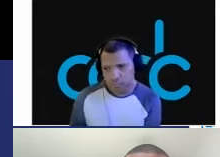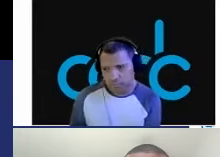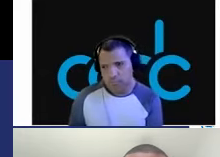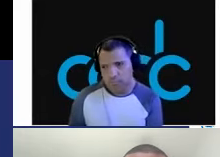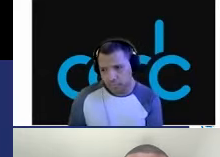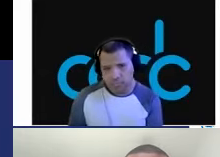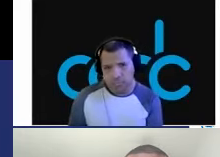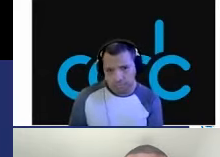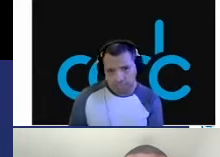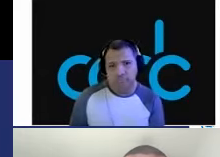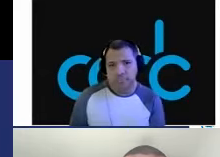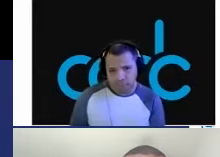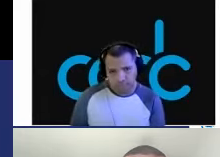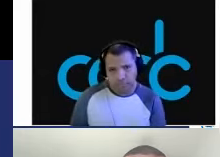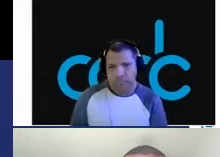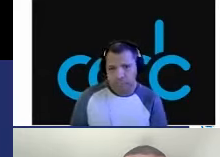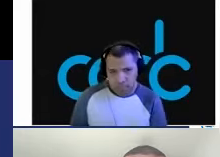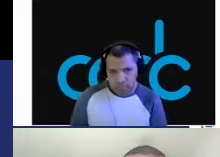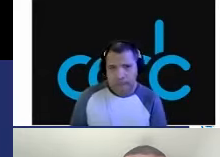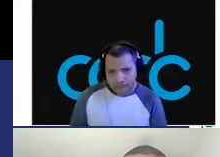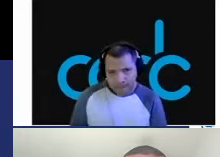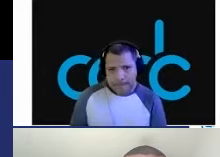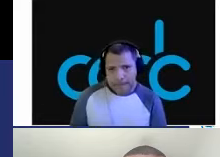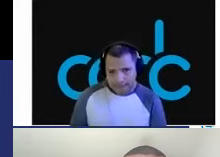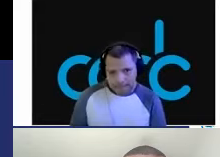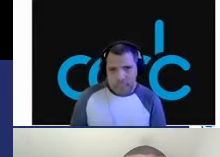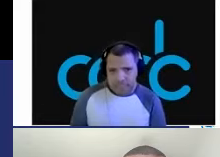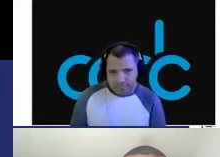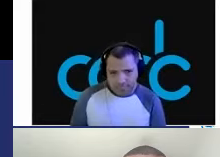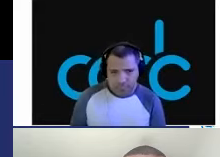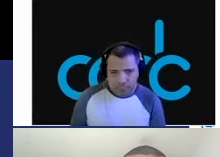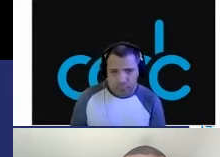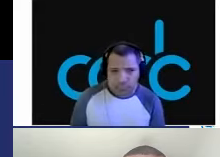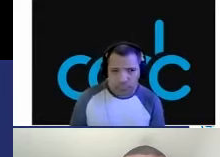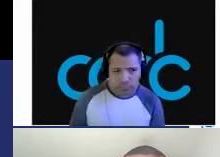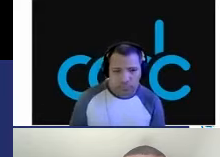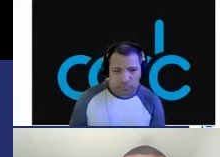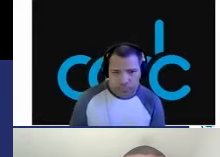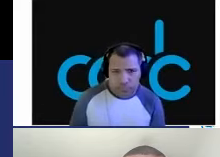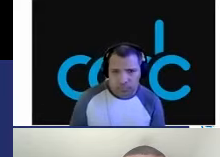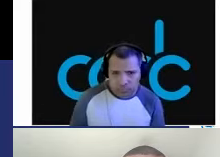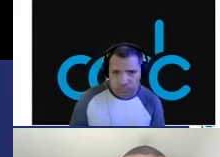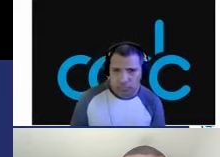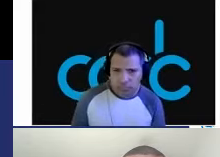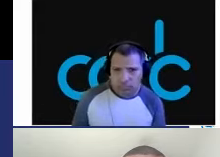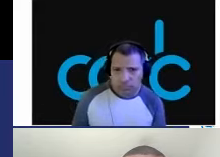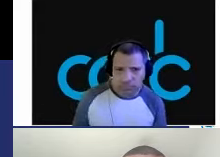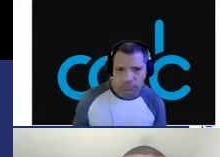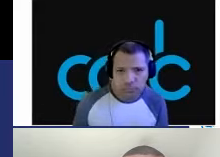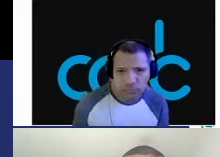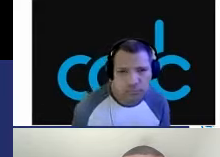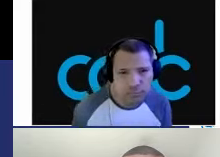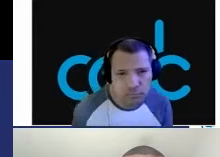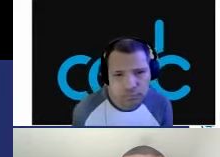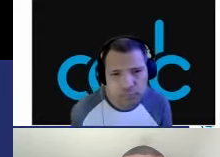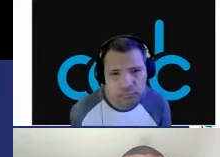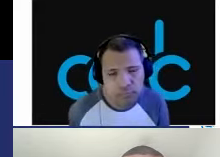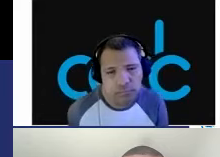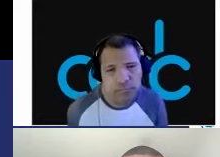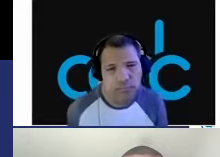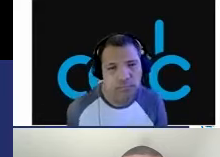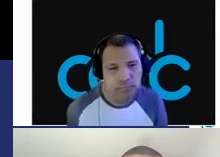need to be amplified. And that is part of the data collection, and they can't be overlooked because that's what has been